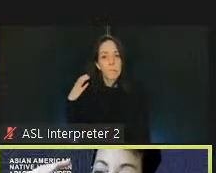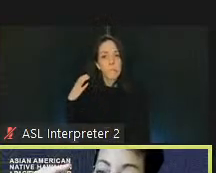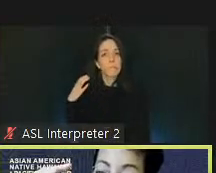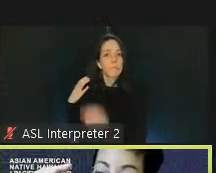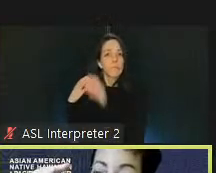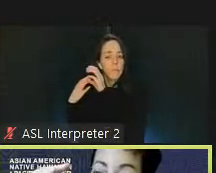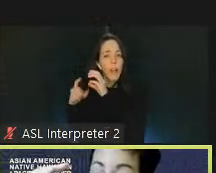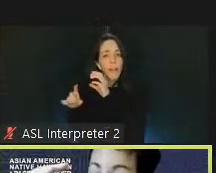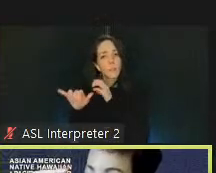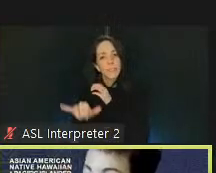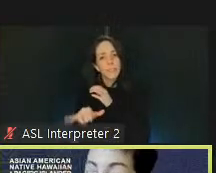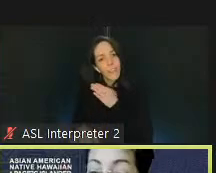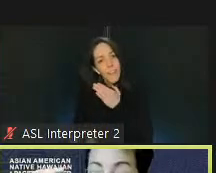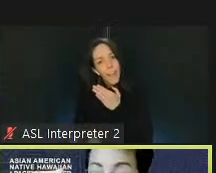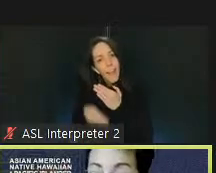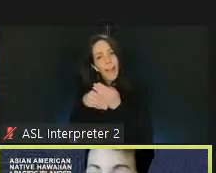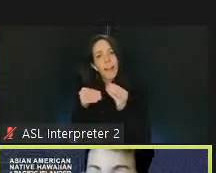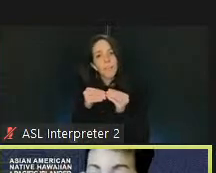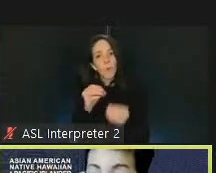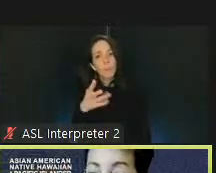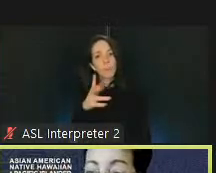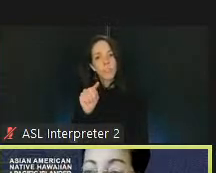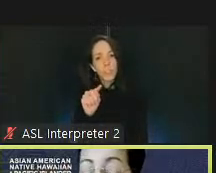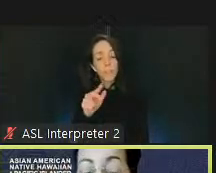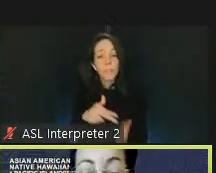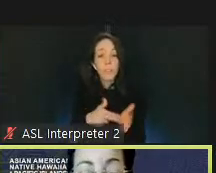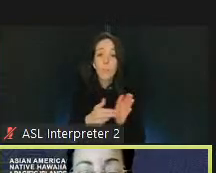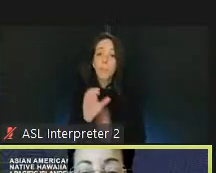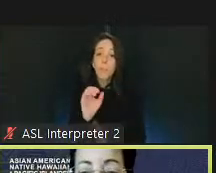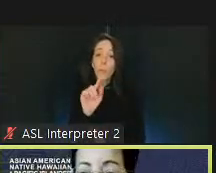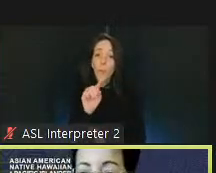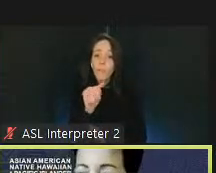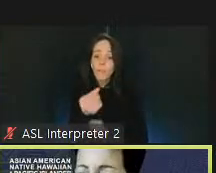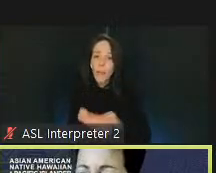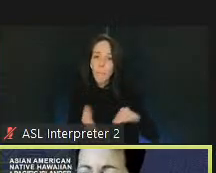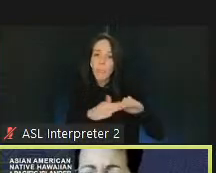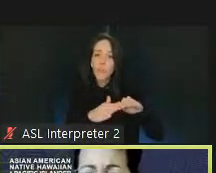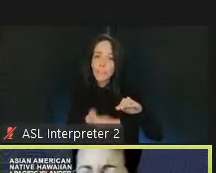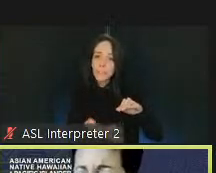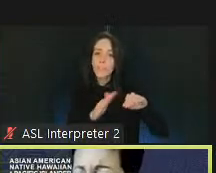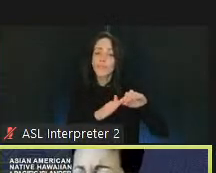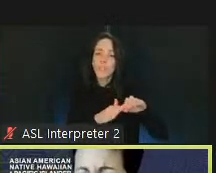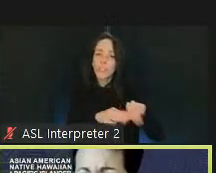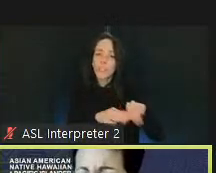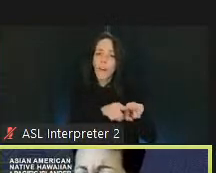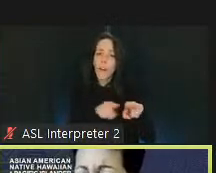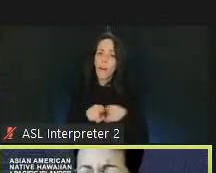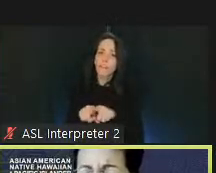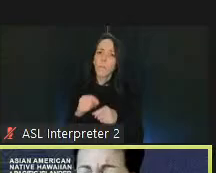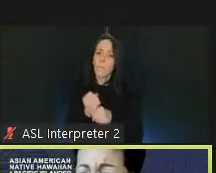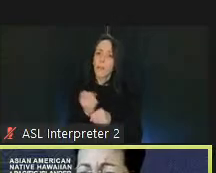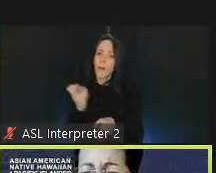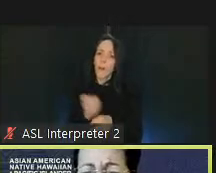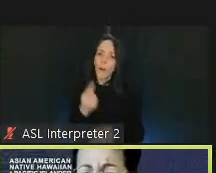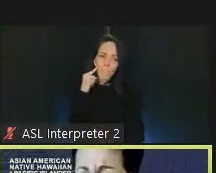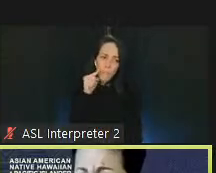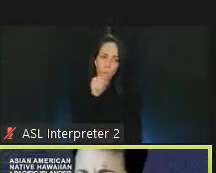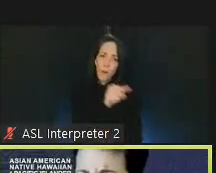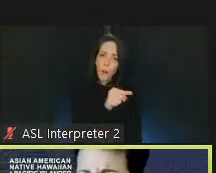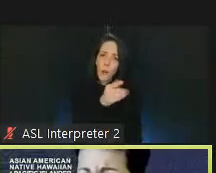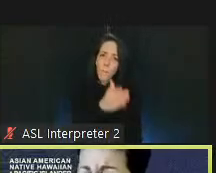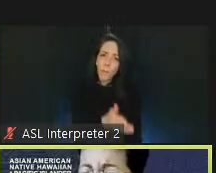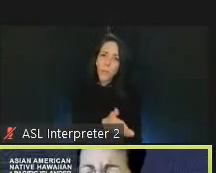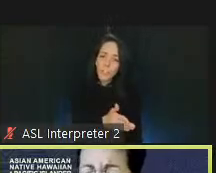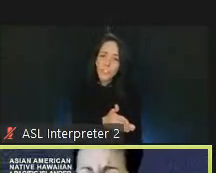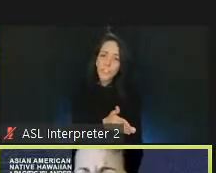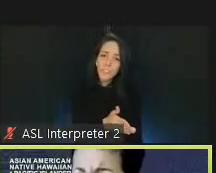turn increases overtime and also makes it really hard for people to go on